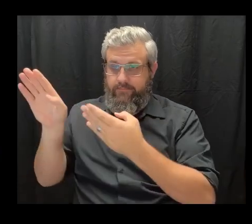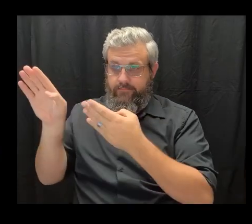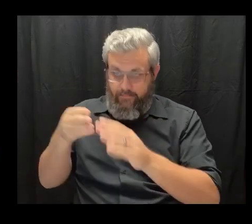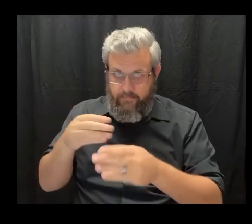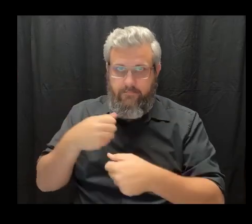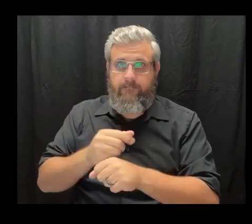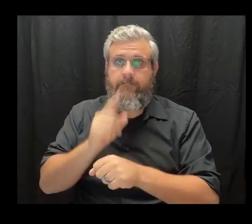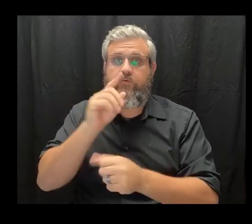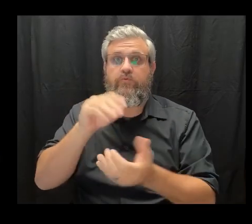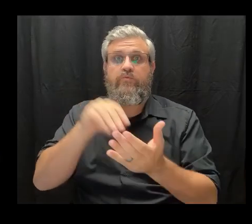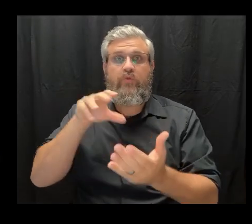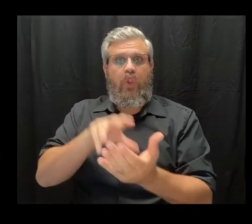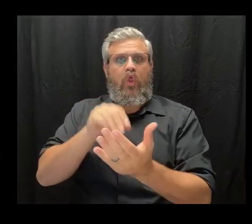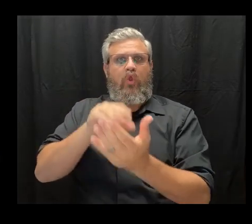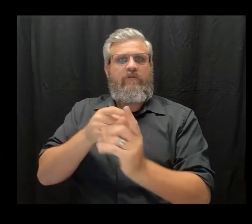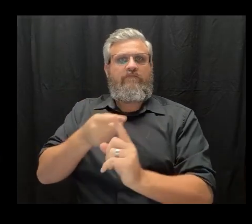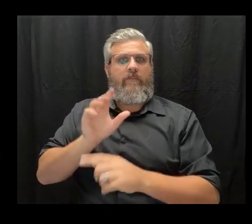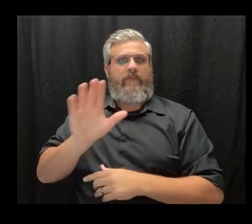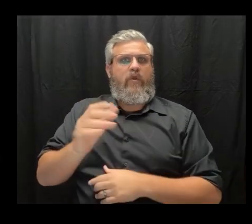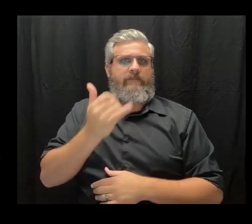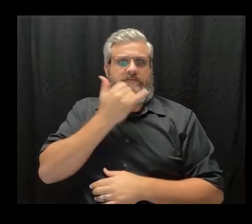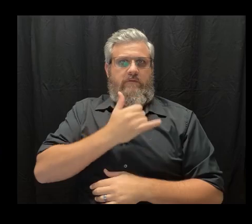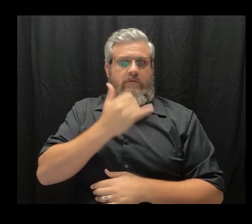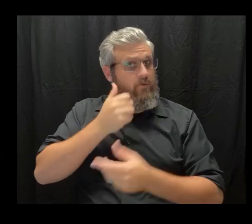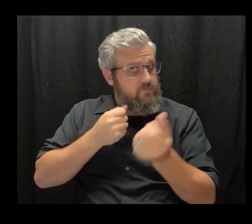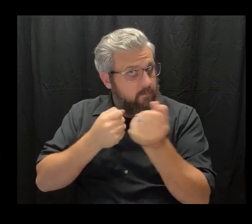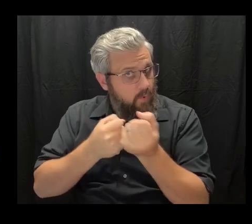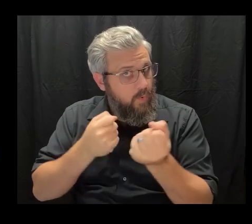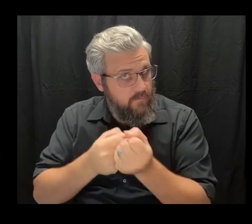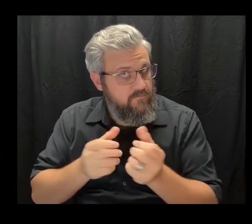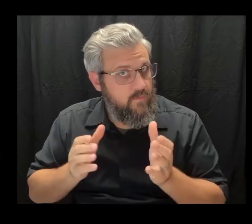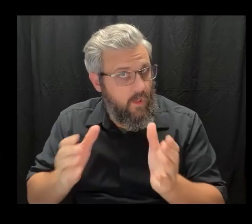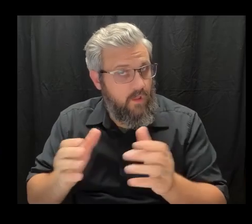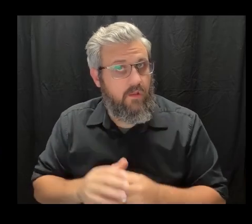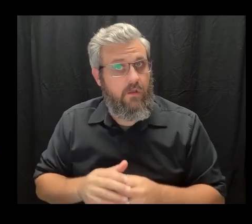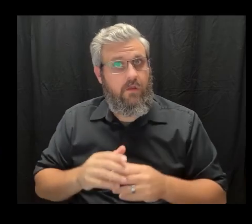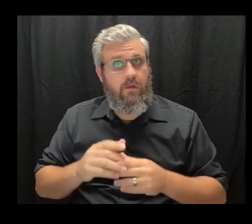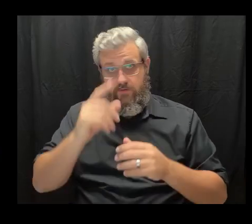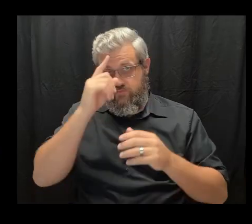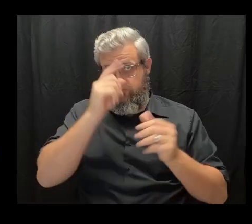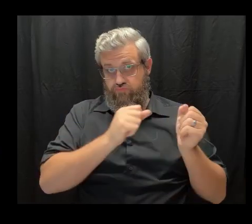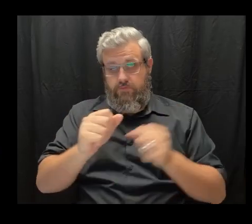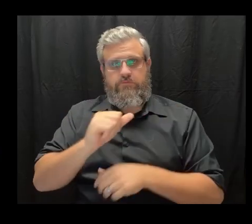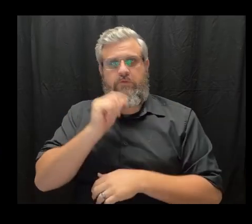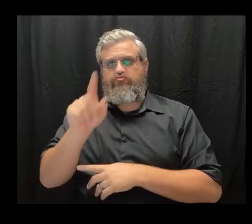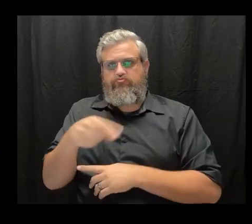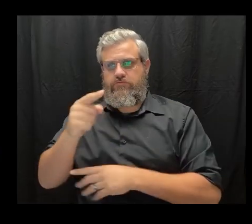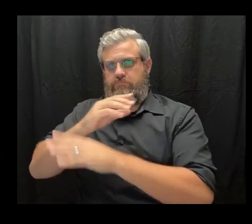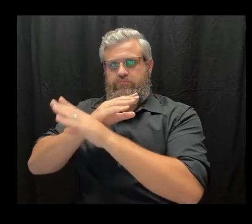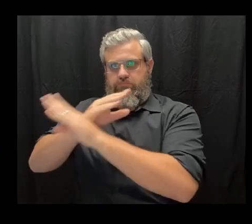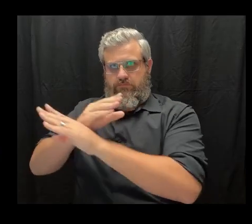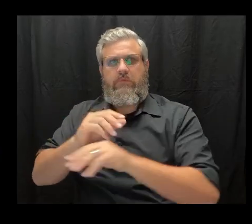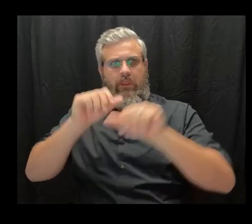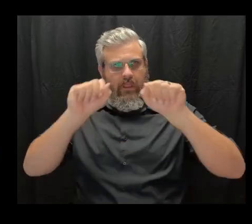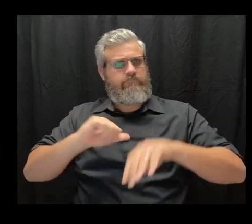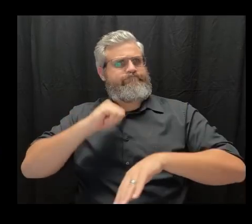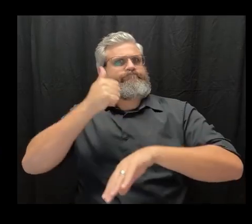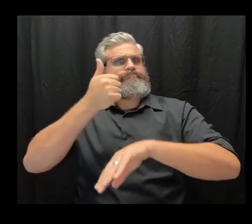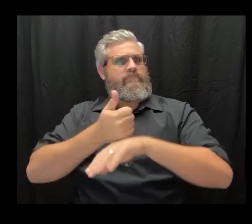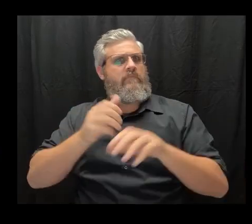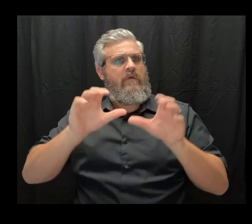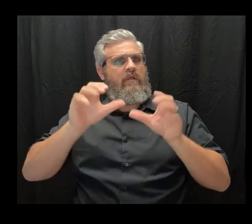way. These strategies are not just preventative. They set the foundation for a classroom culture where students feel